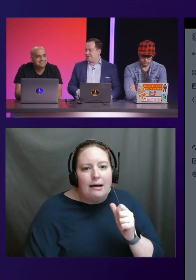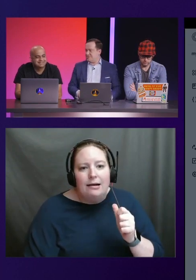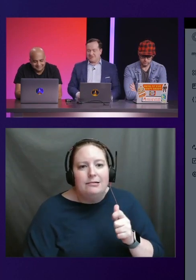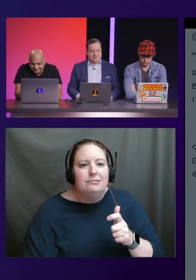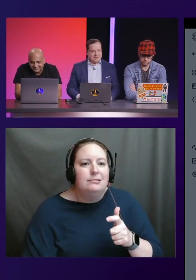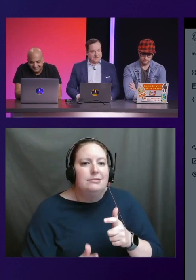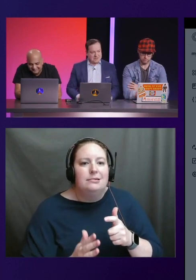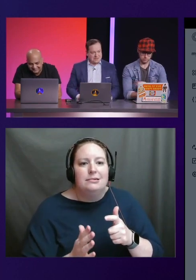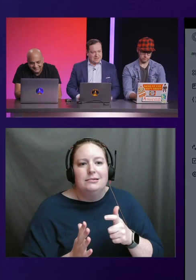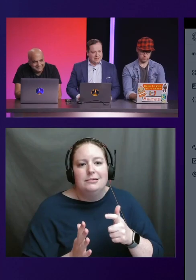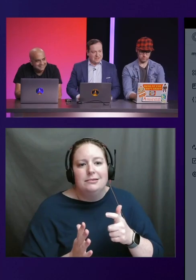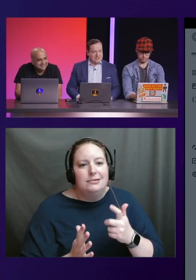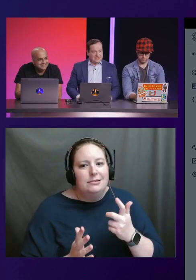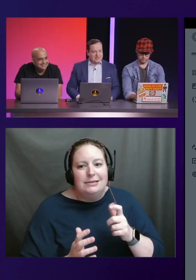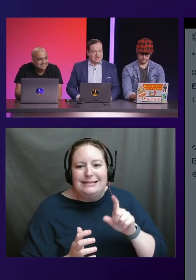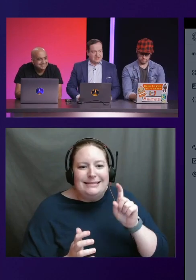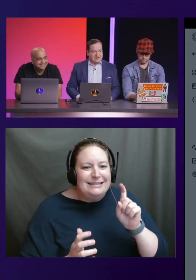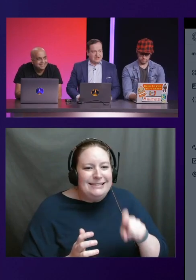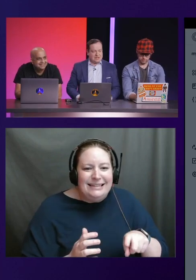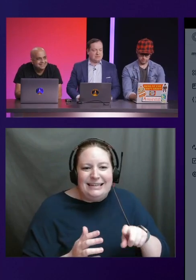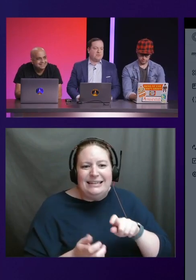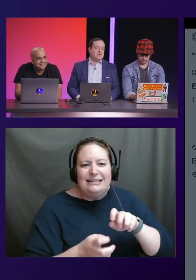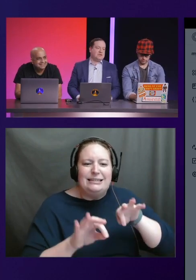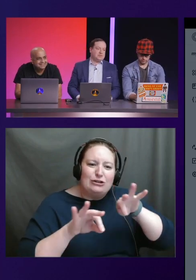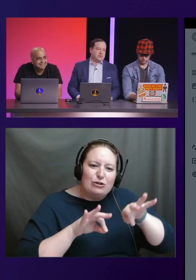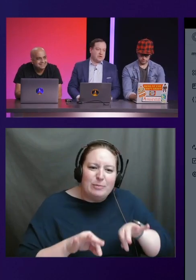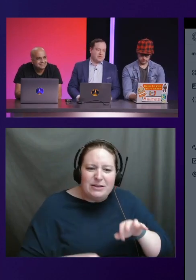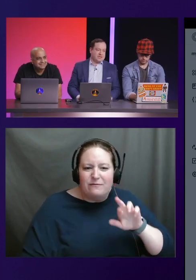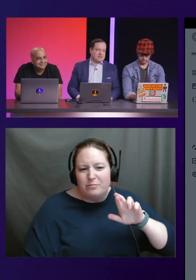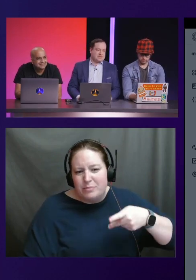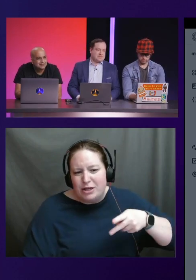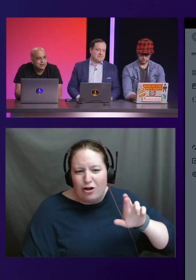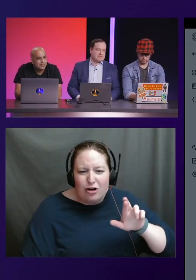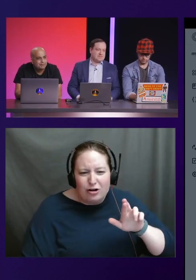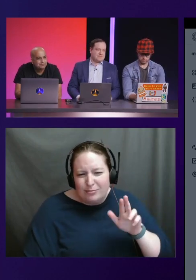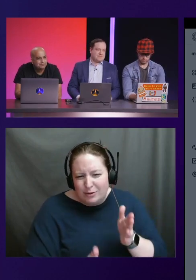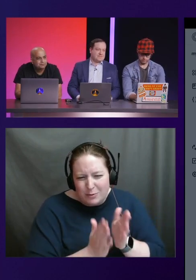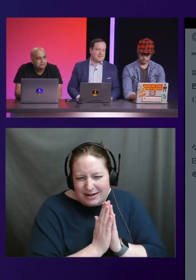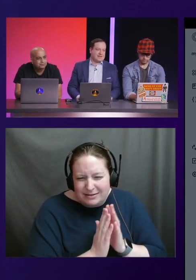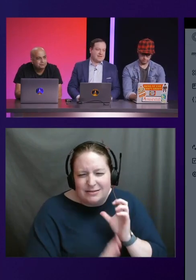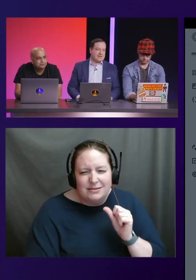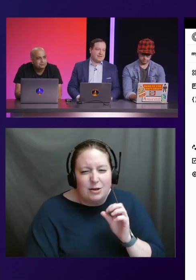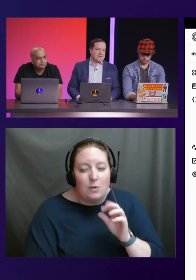request descriptions, so it's good. All right, so I'm approving the pull request.